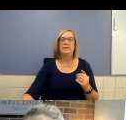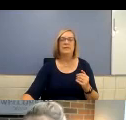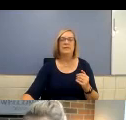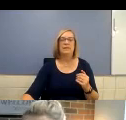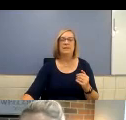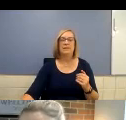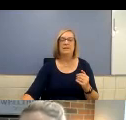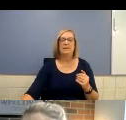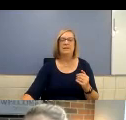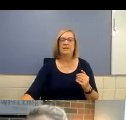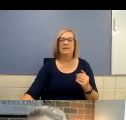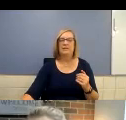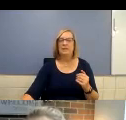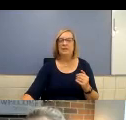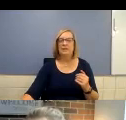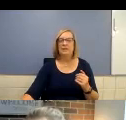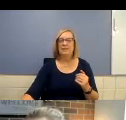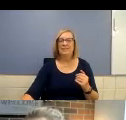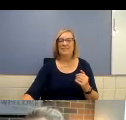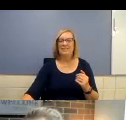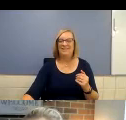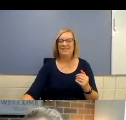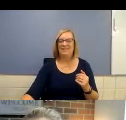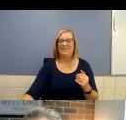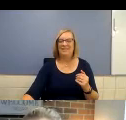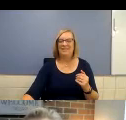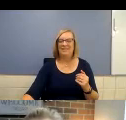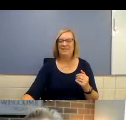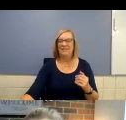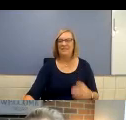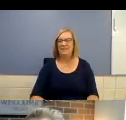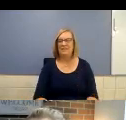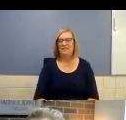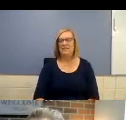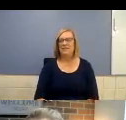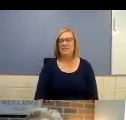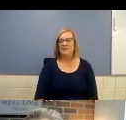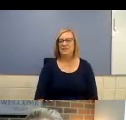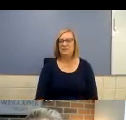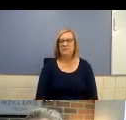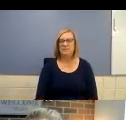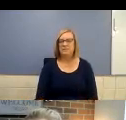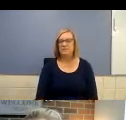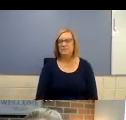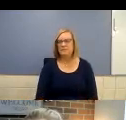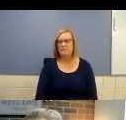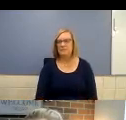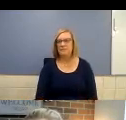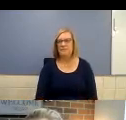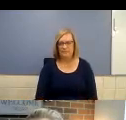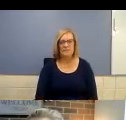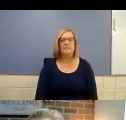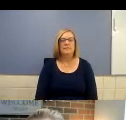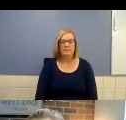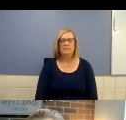I don't think so. Thanks for going over that. I did put my contact info, my email in the chat, as well as Diane's email